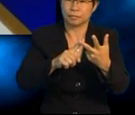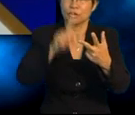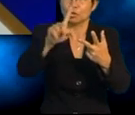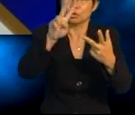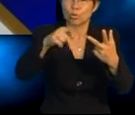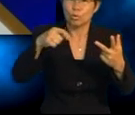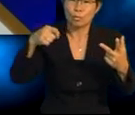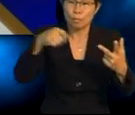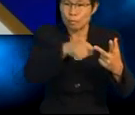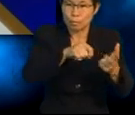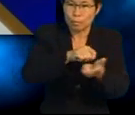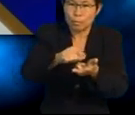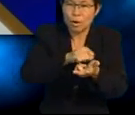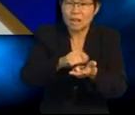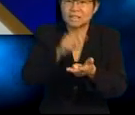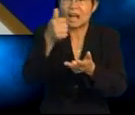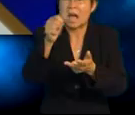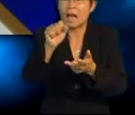2 brush assemblies,